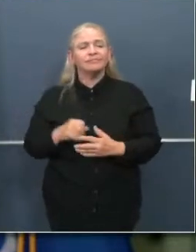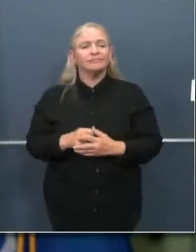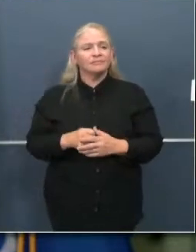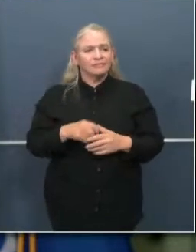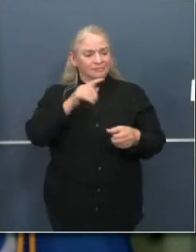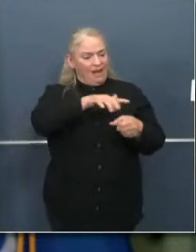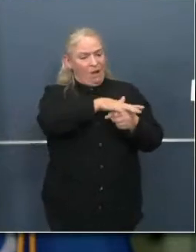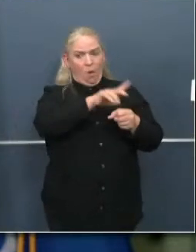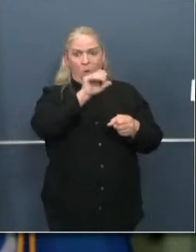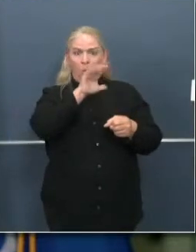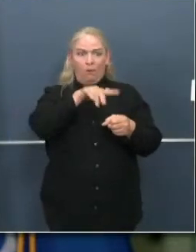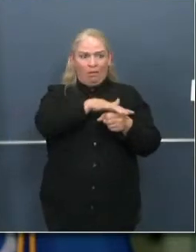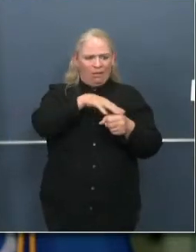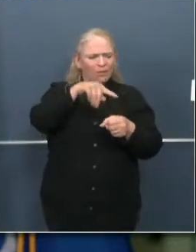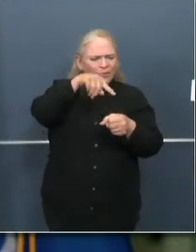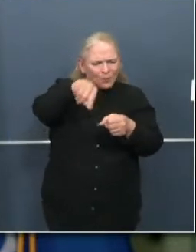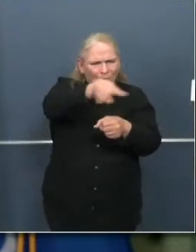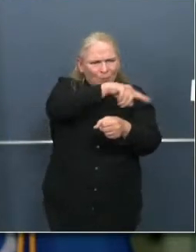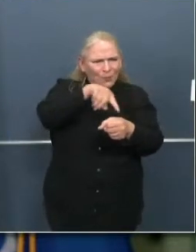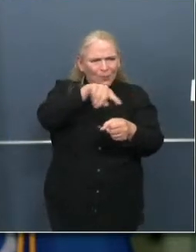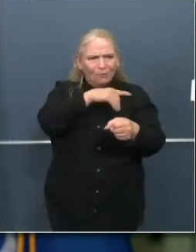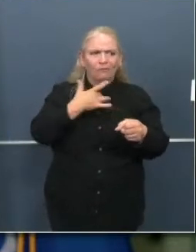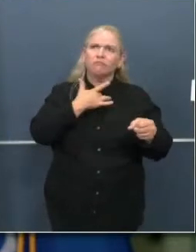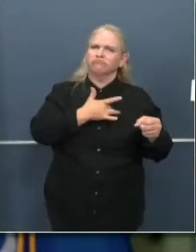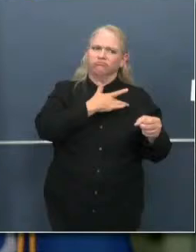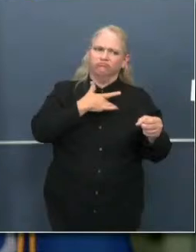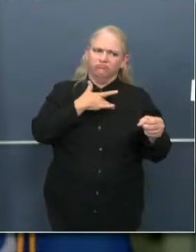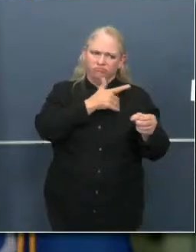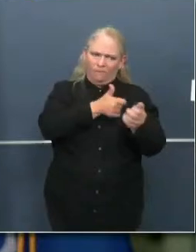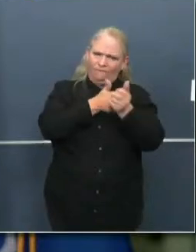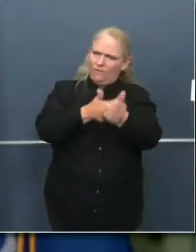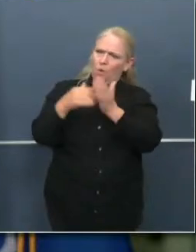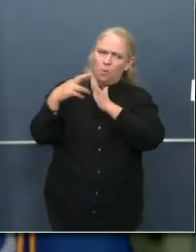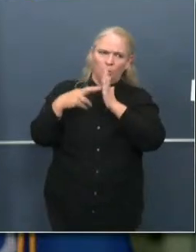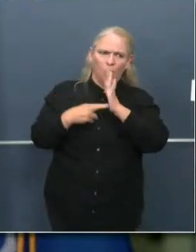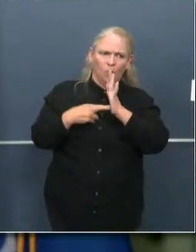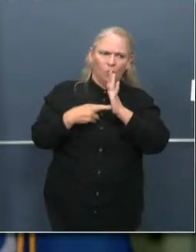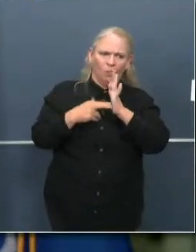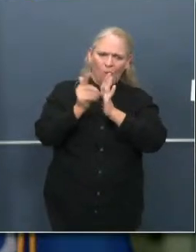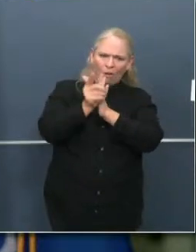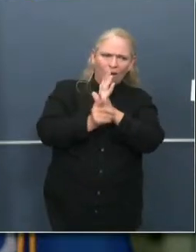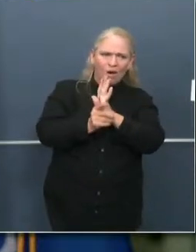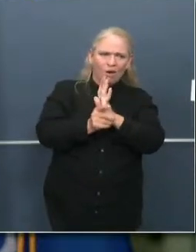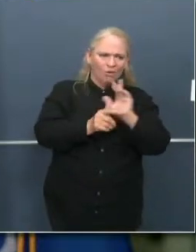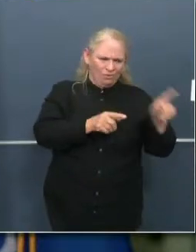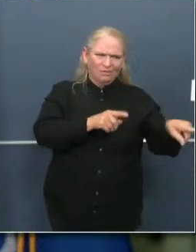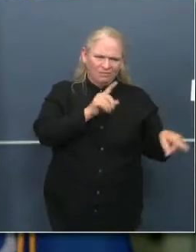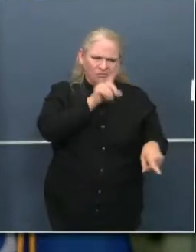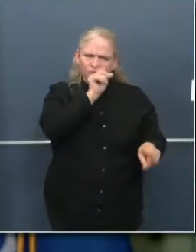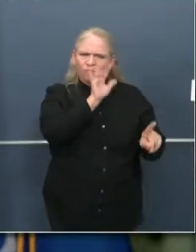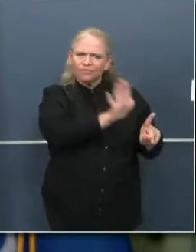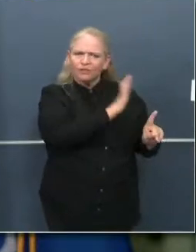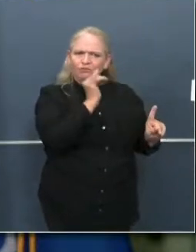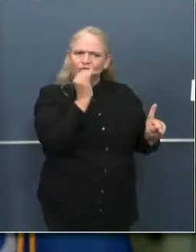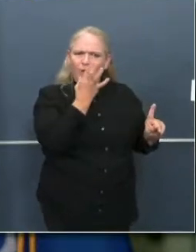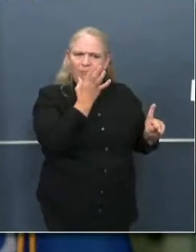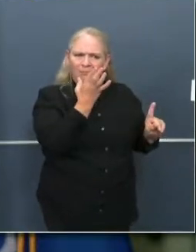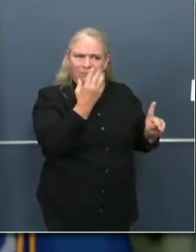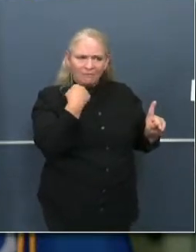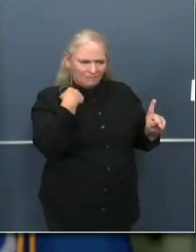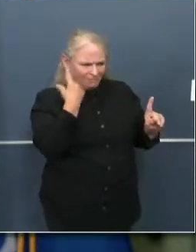forward to enforce the provisions of local health officers and provisions that are set forth by the